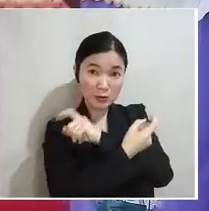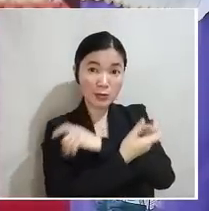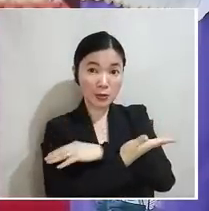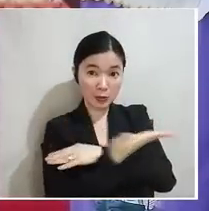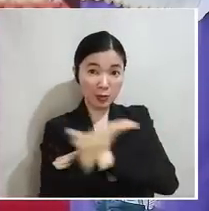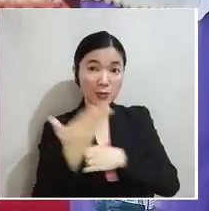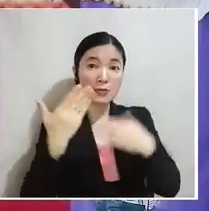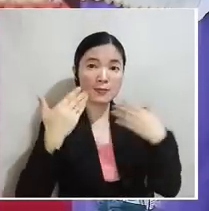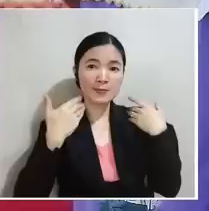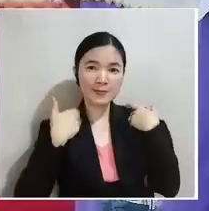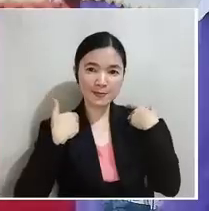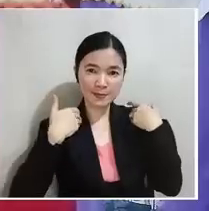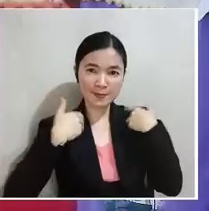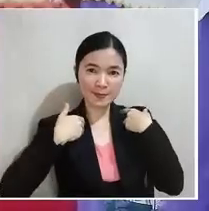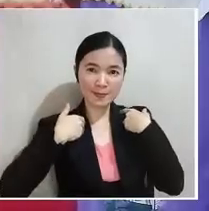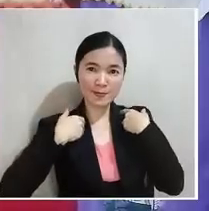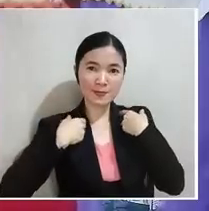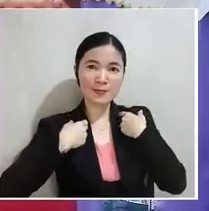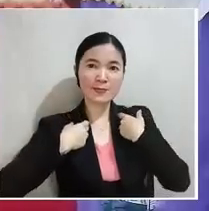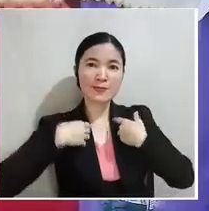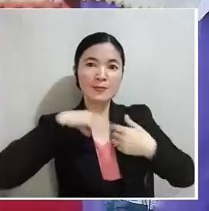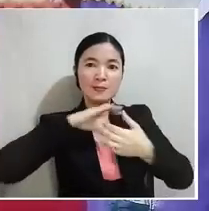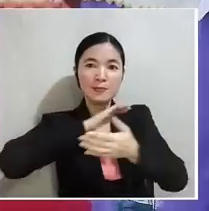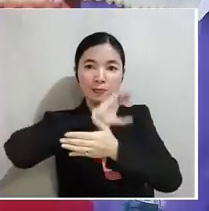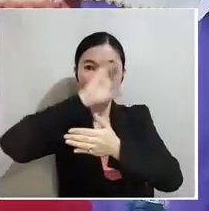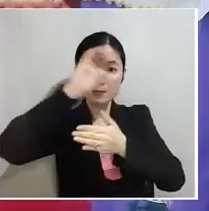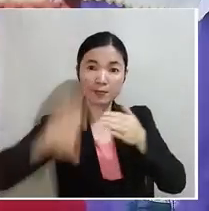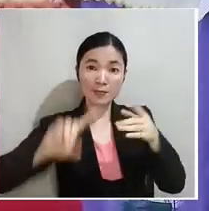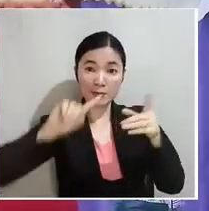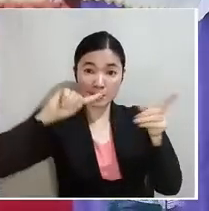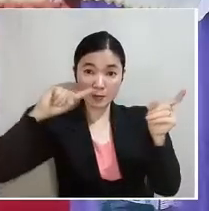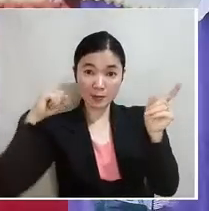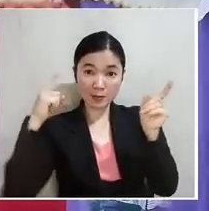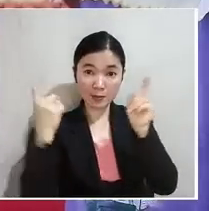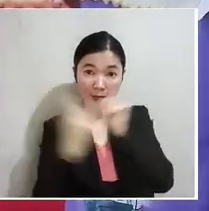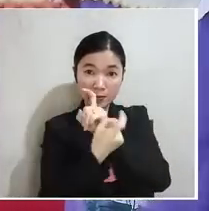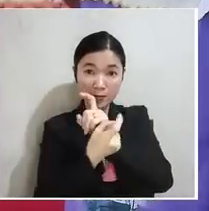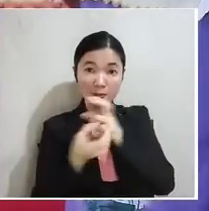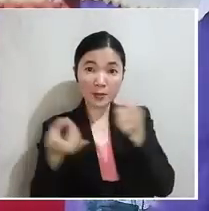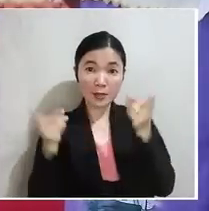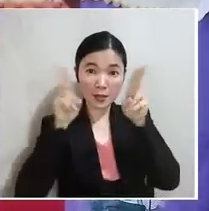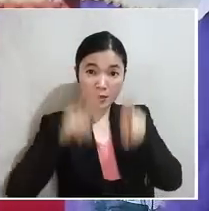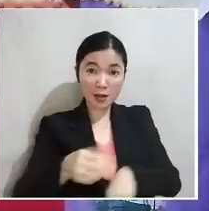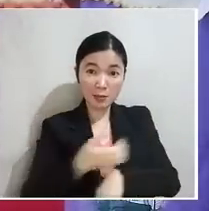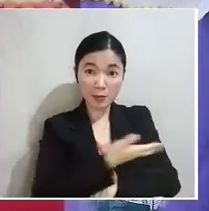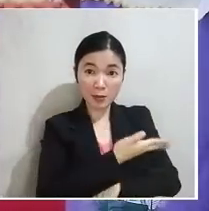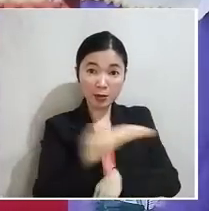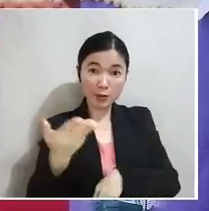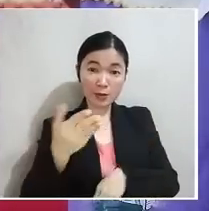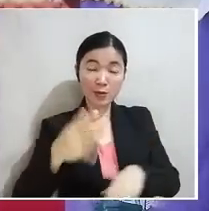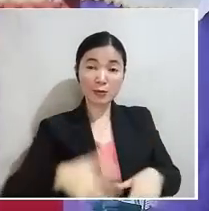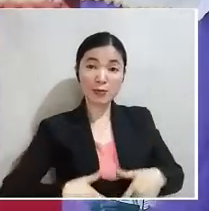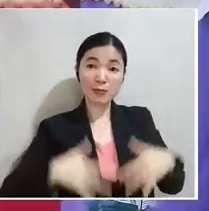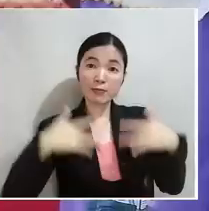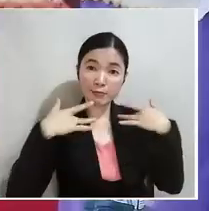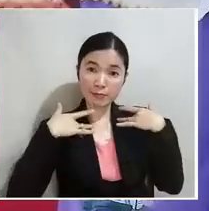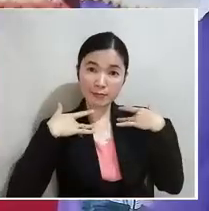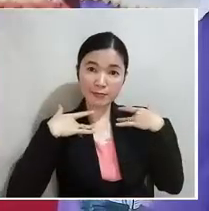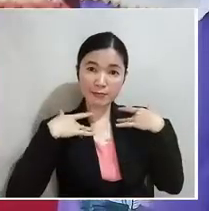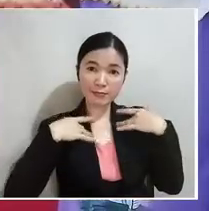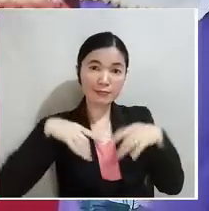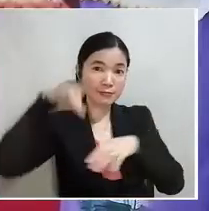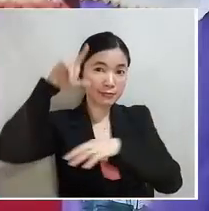complete conversion may happen in us or in our hearts. God, He